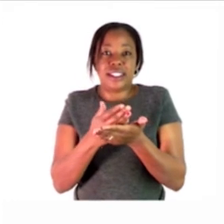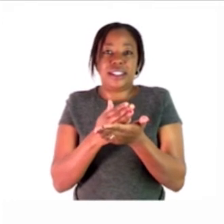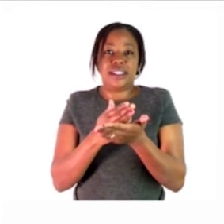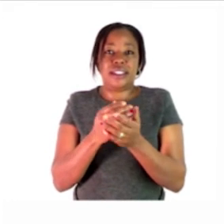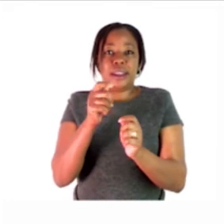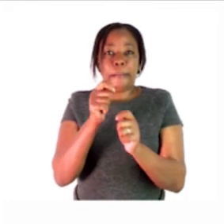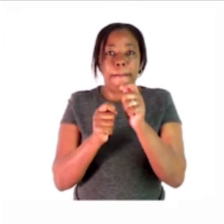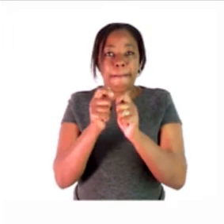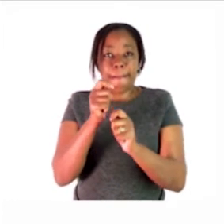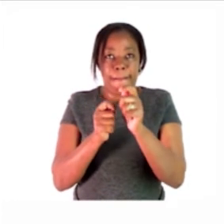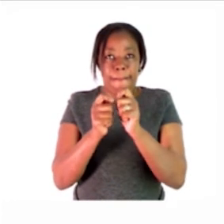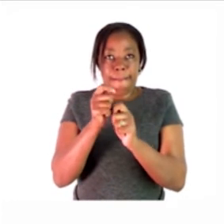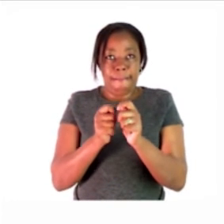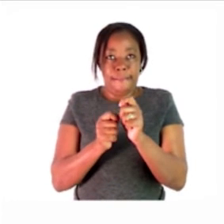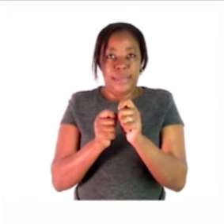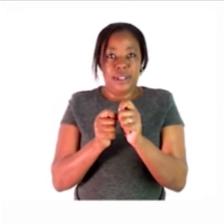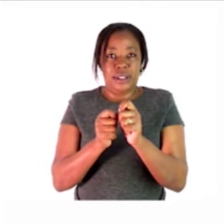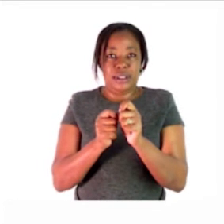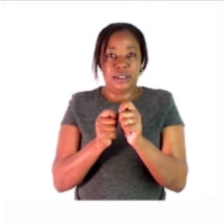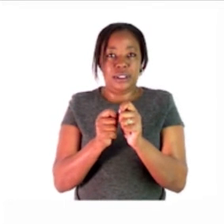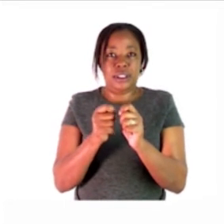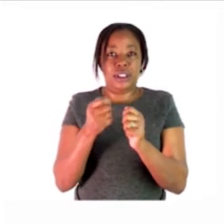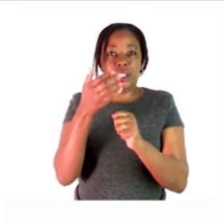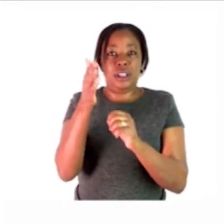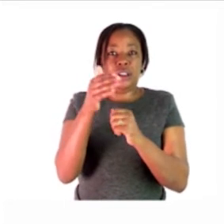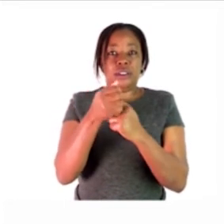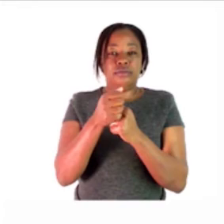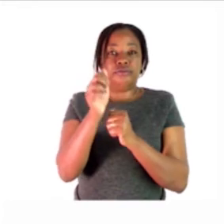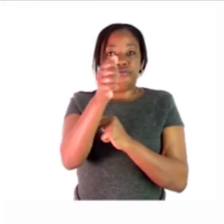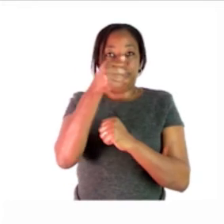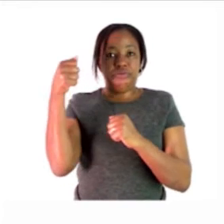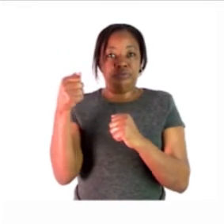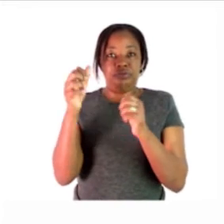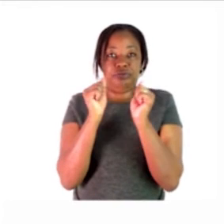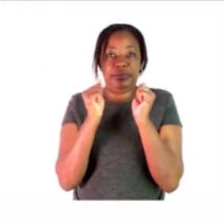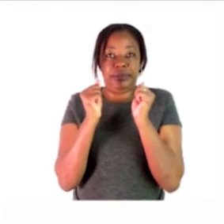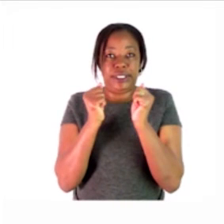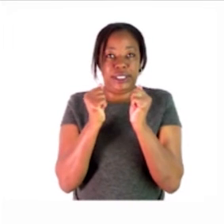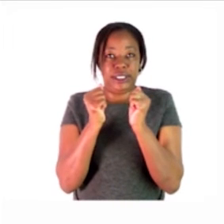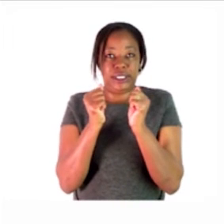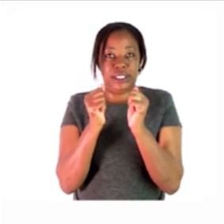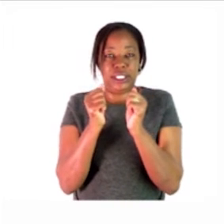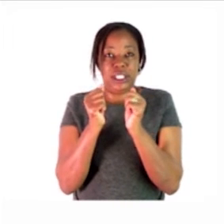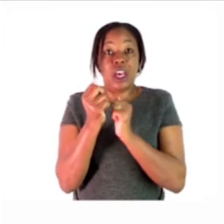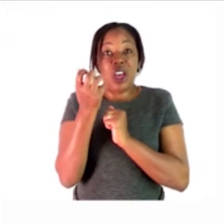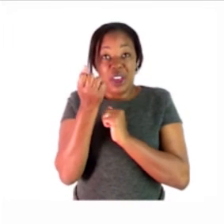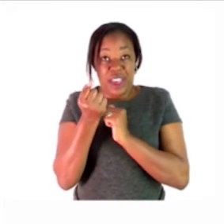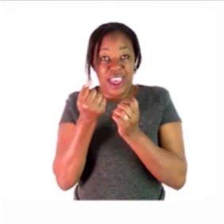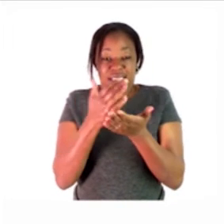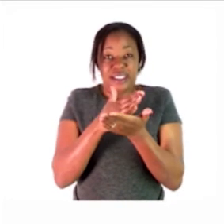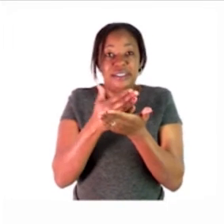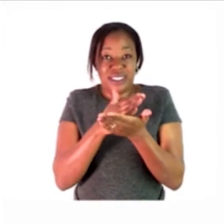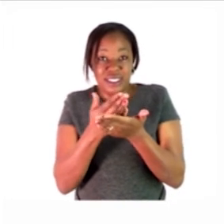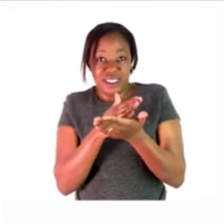is some or any milk in the fridge. What do you think we should underline there? Or what do you think? Which word? Is